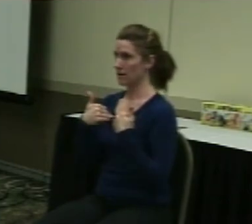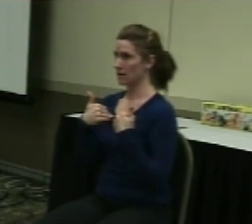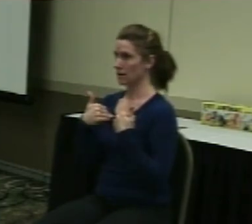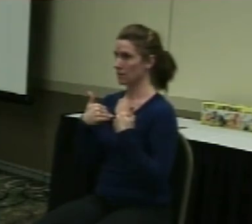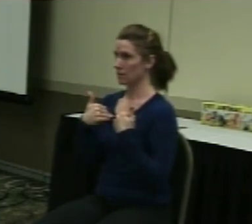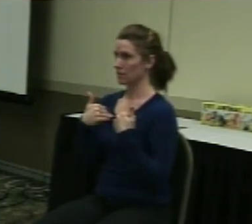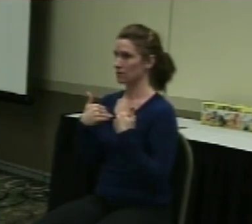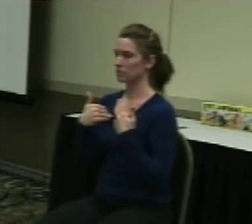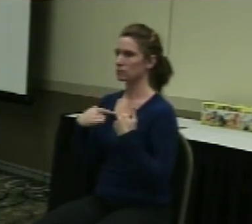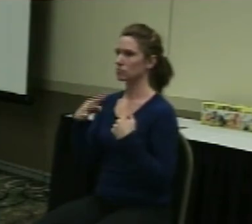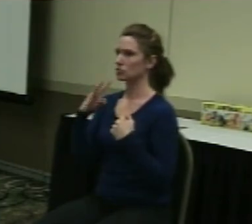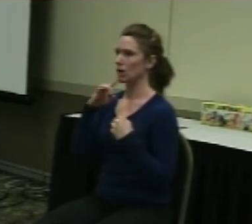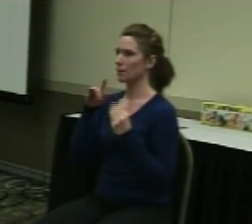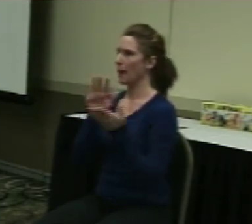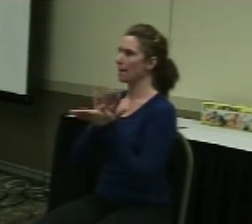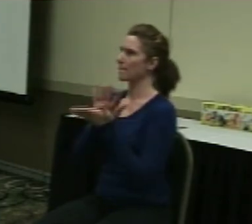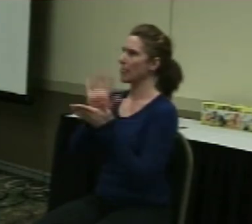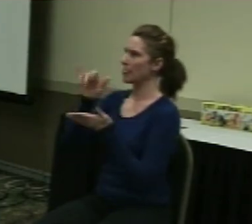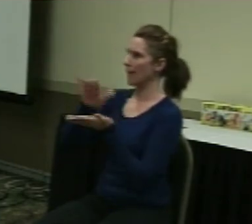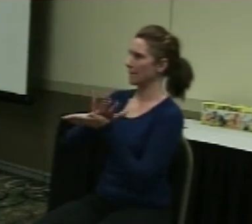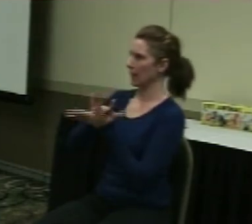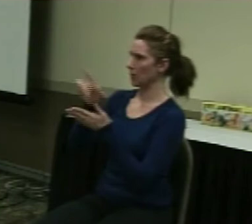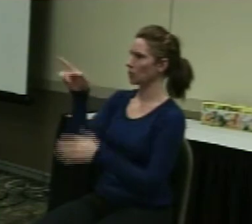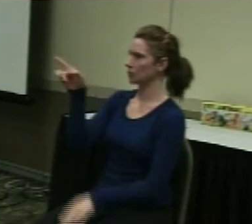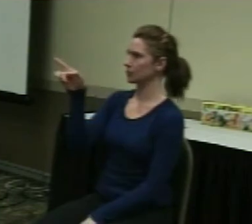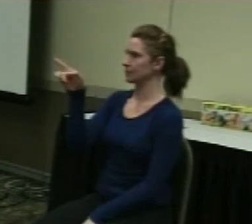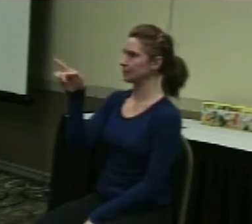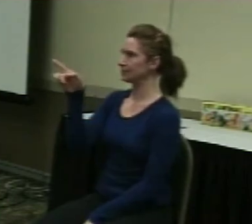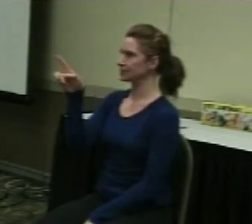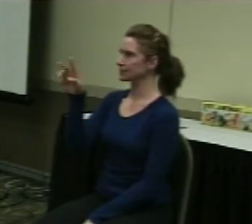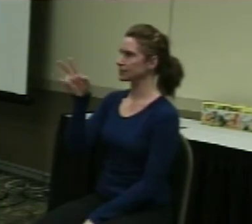What I'm referring to here is this.